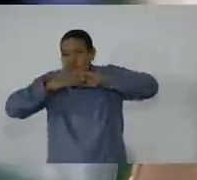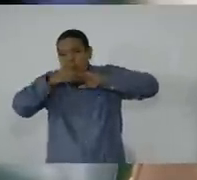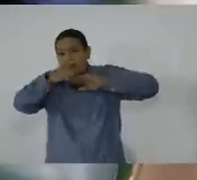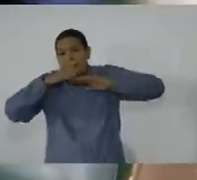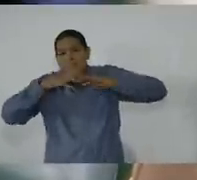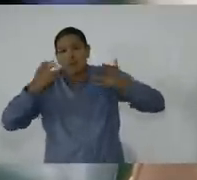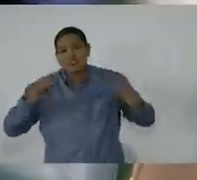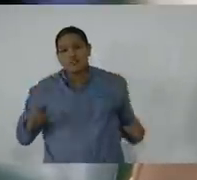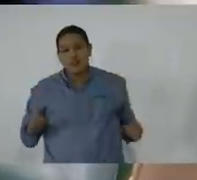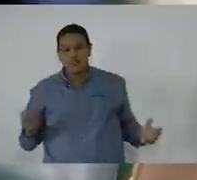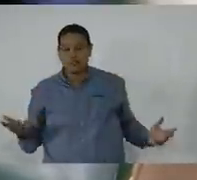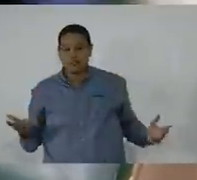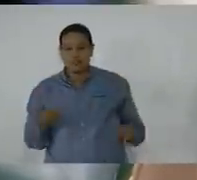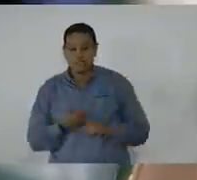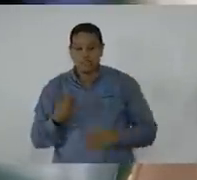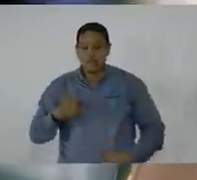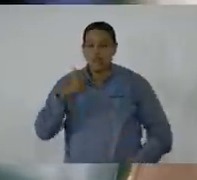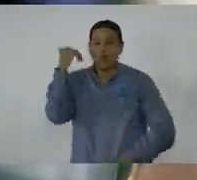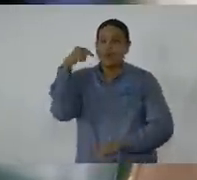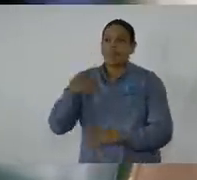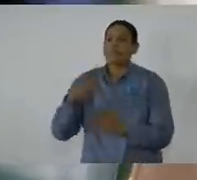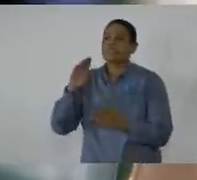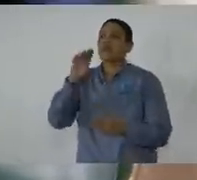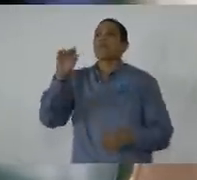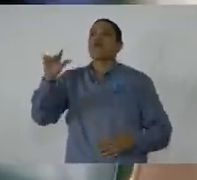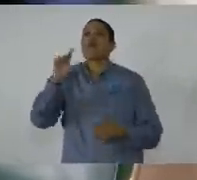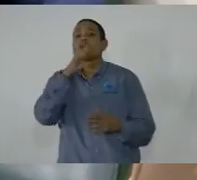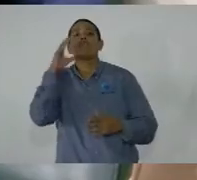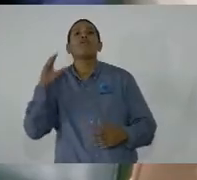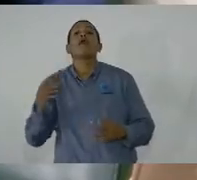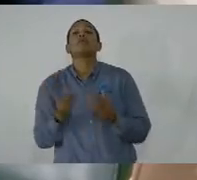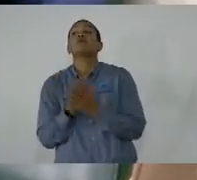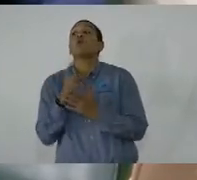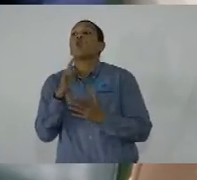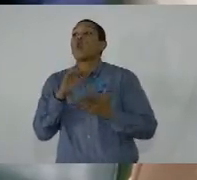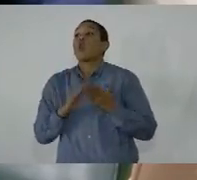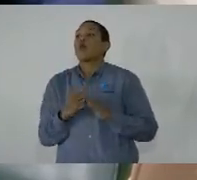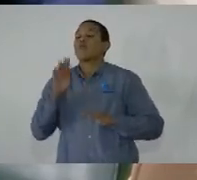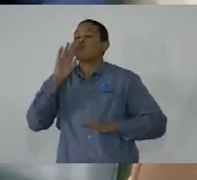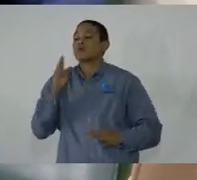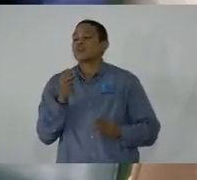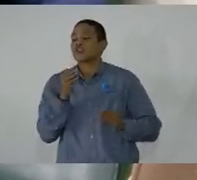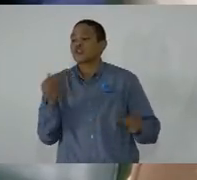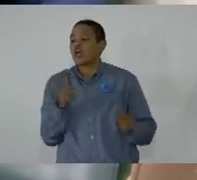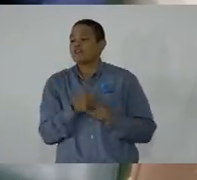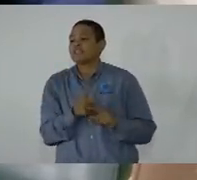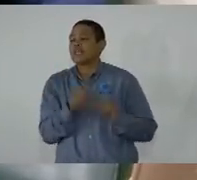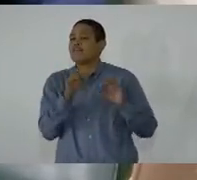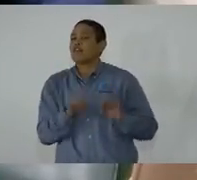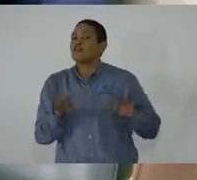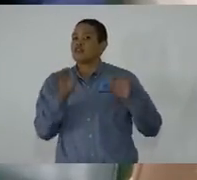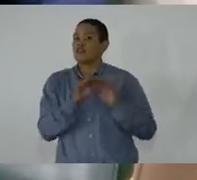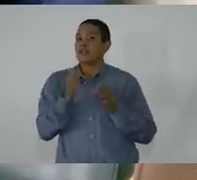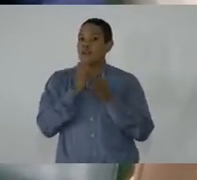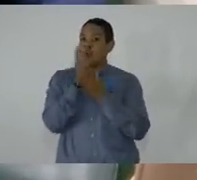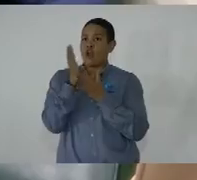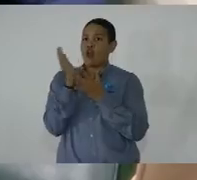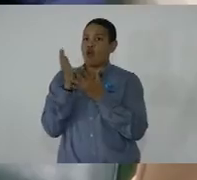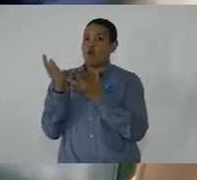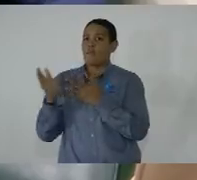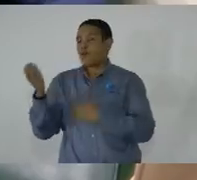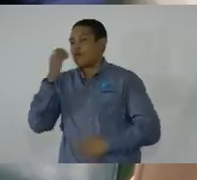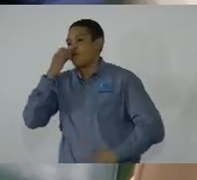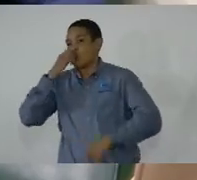as possible. We hope that this Budding Farmers Grow Club will solve the critical component of